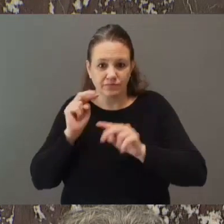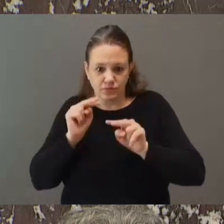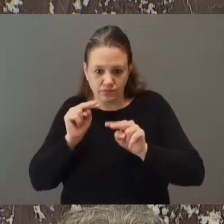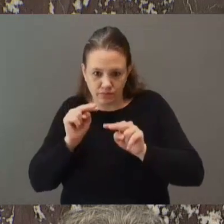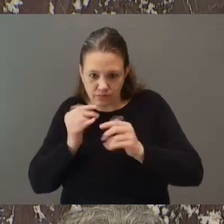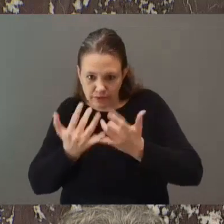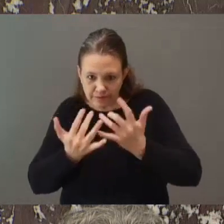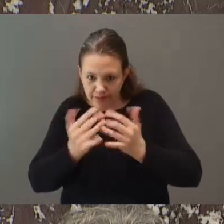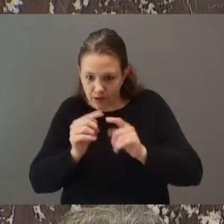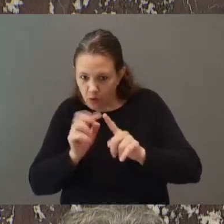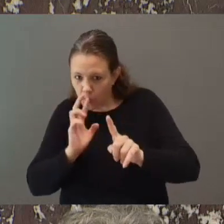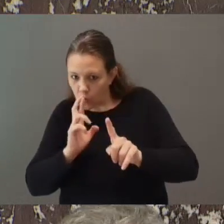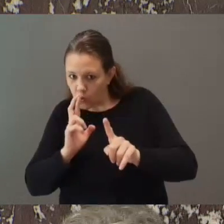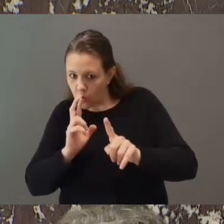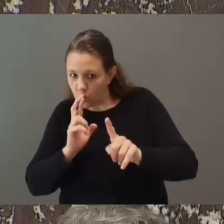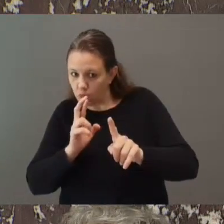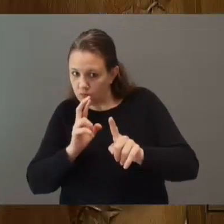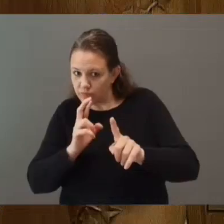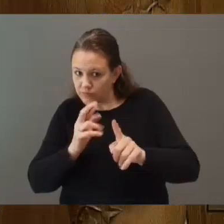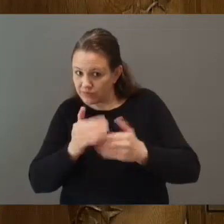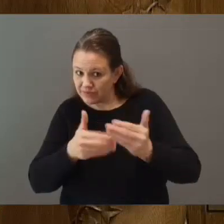best for that community.